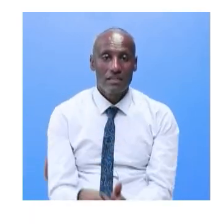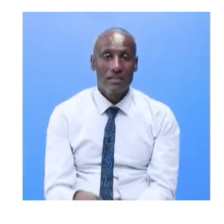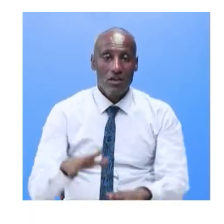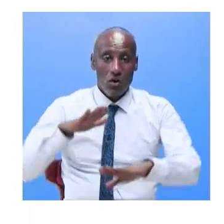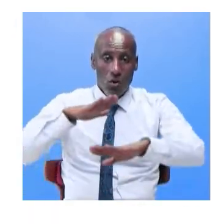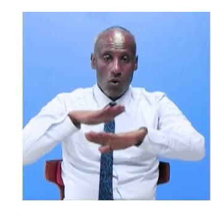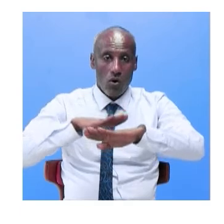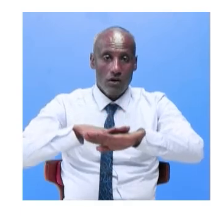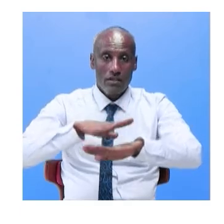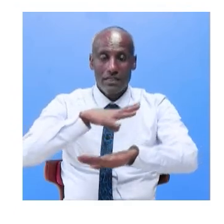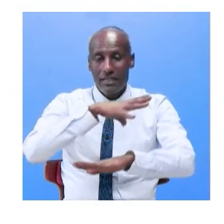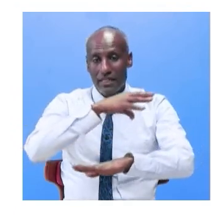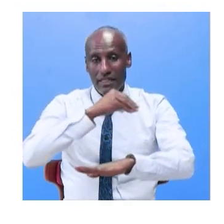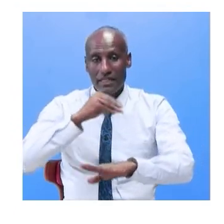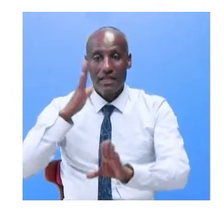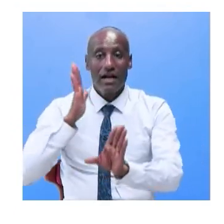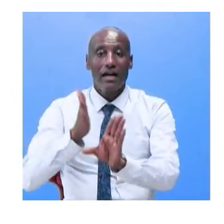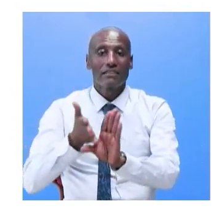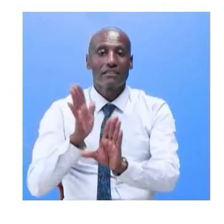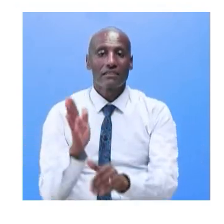on, and